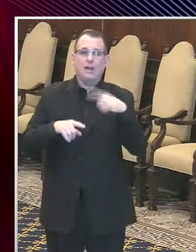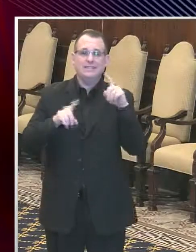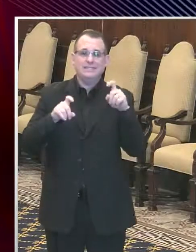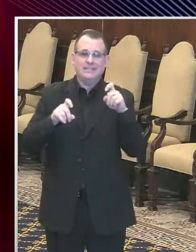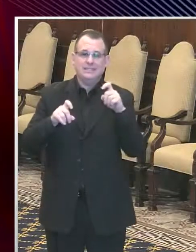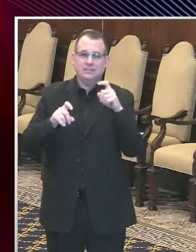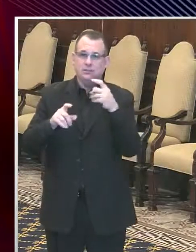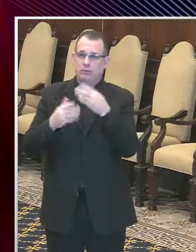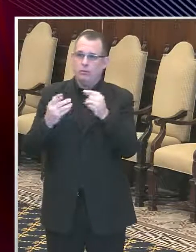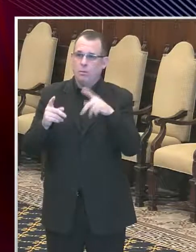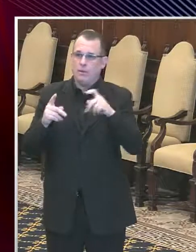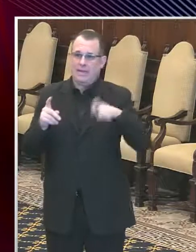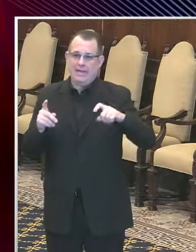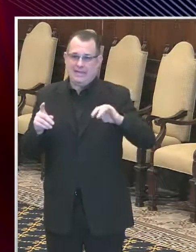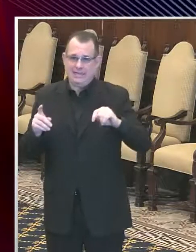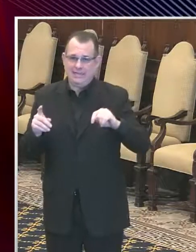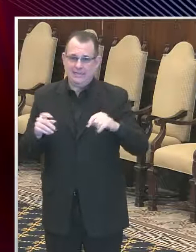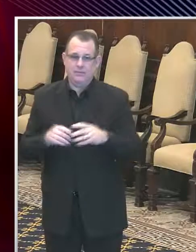sir.